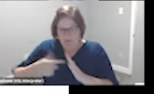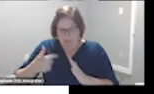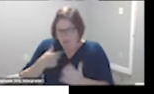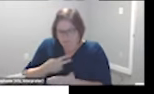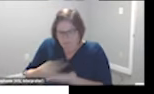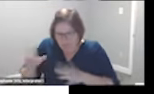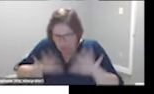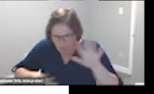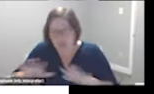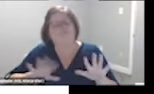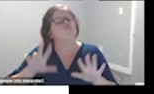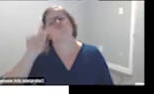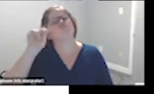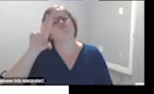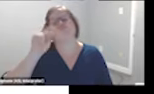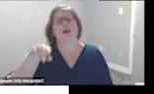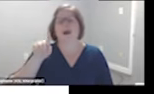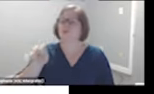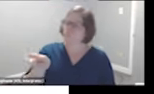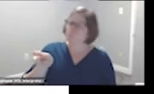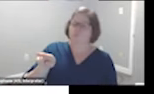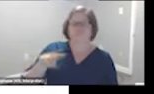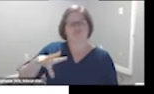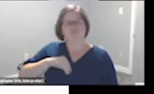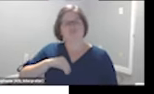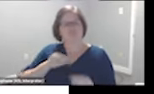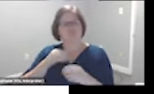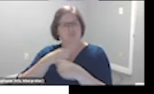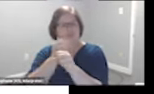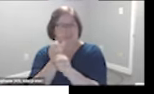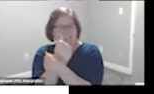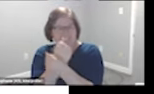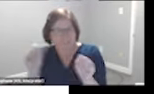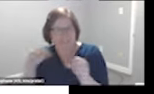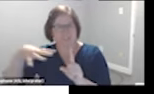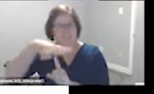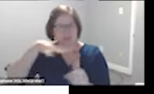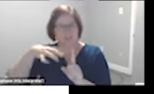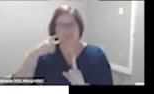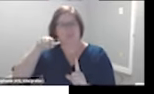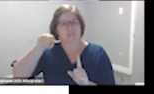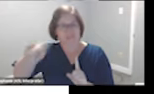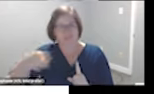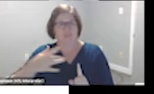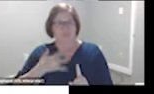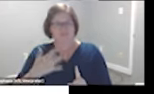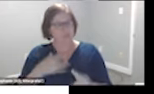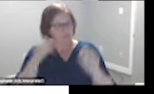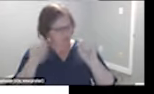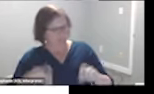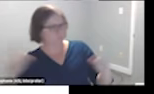to create a safe environment for someone to feel comfortable coming to you with their accessibility need, you need to